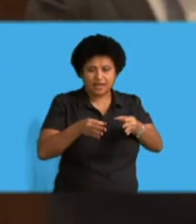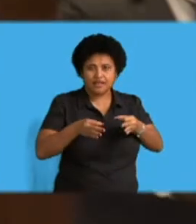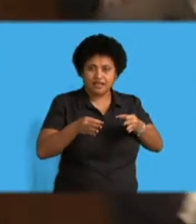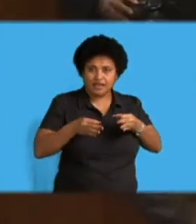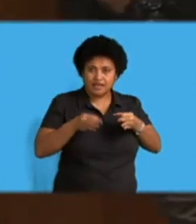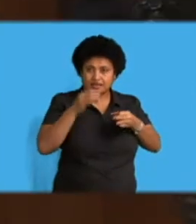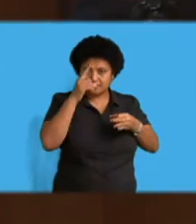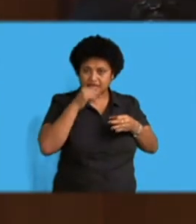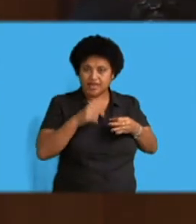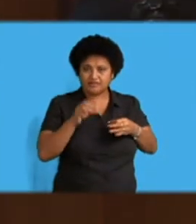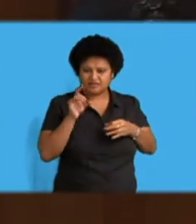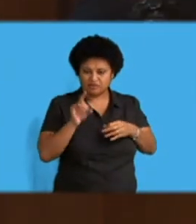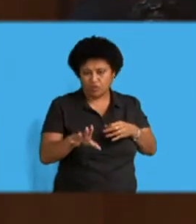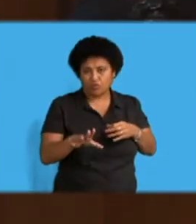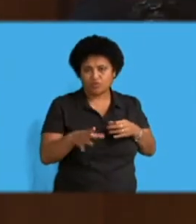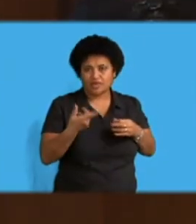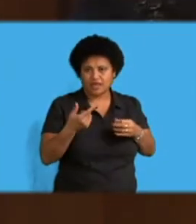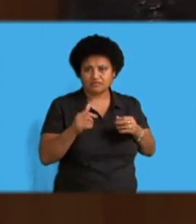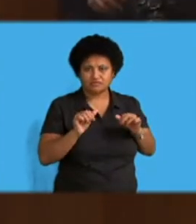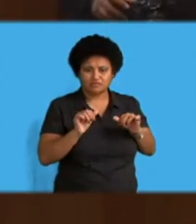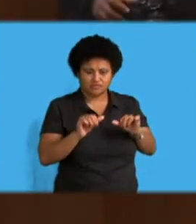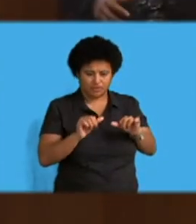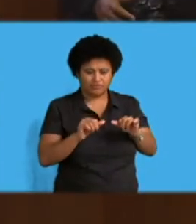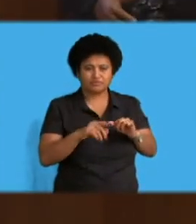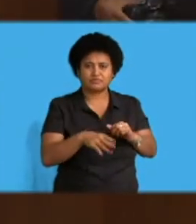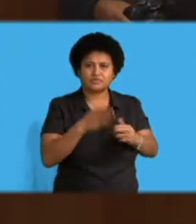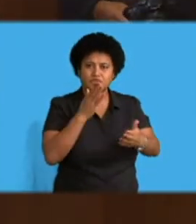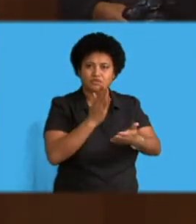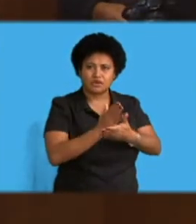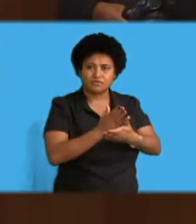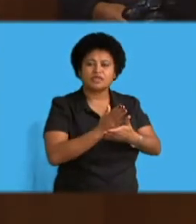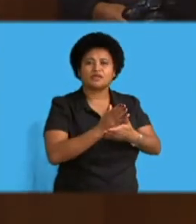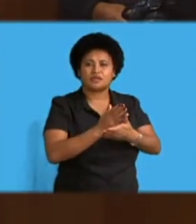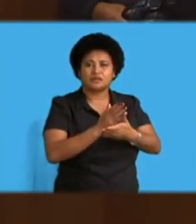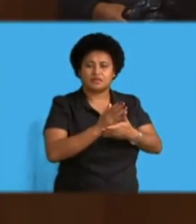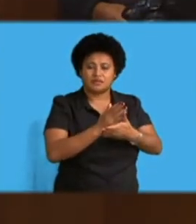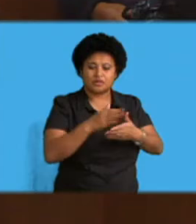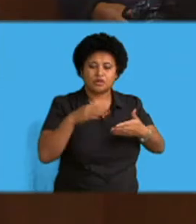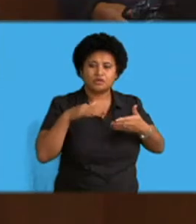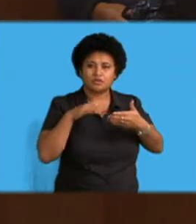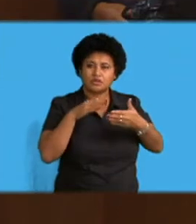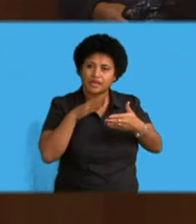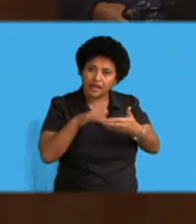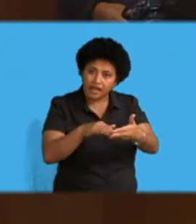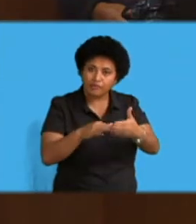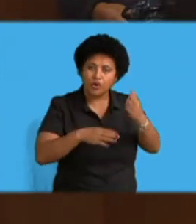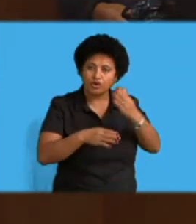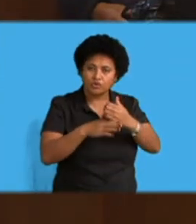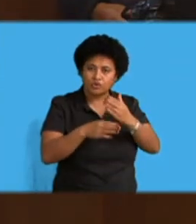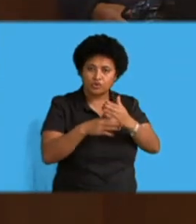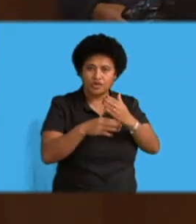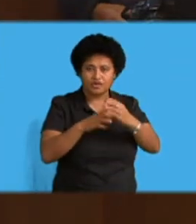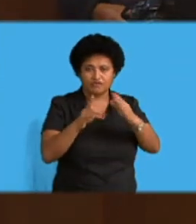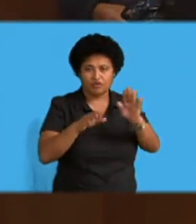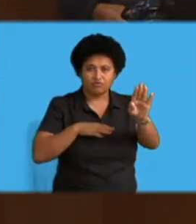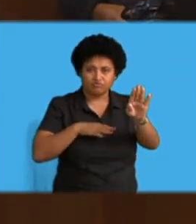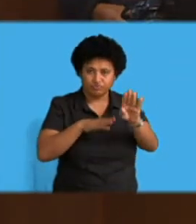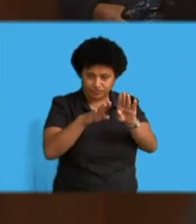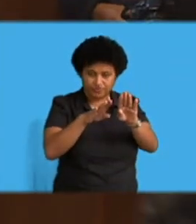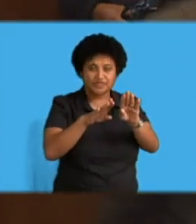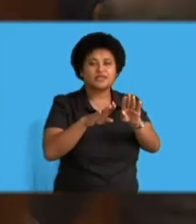render elements of the envisaged project irrelevant over time, increase project risks, and hence raise the costs of